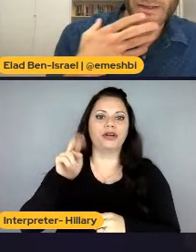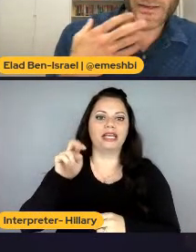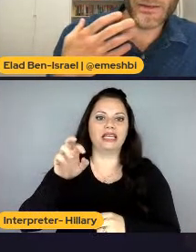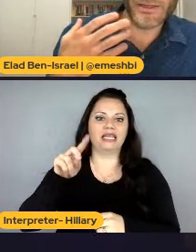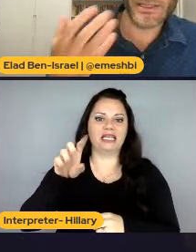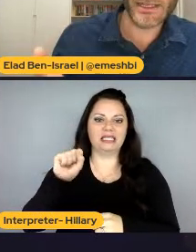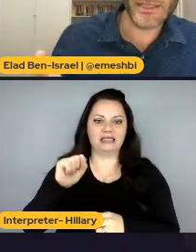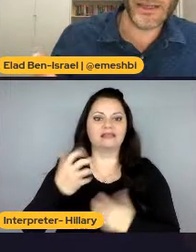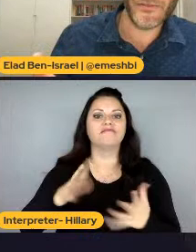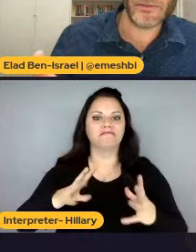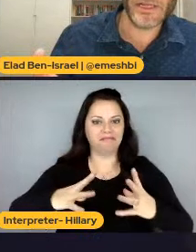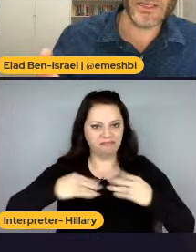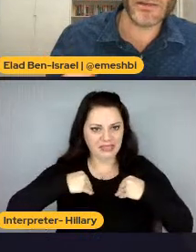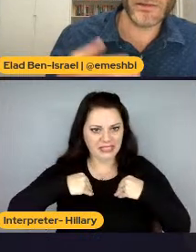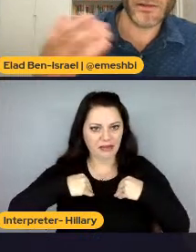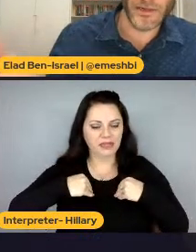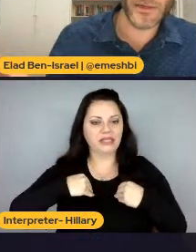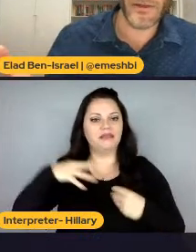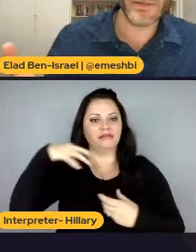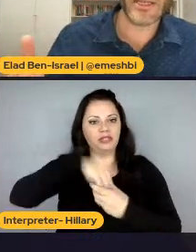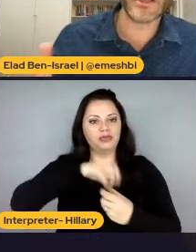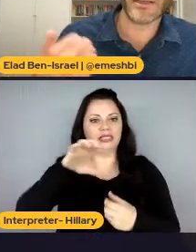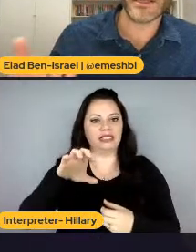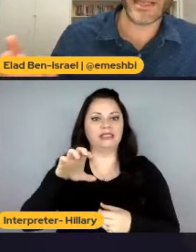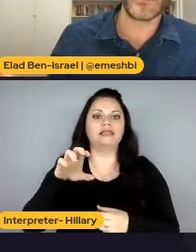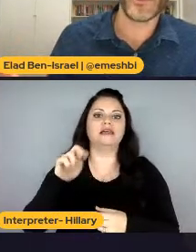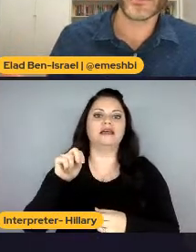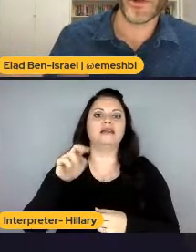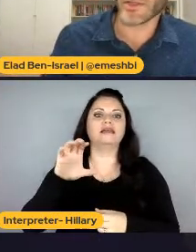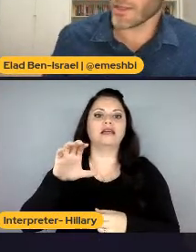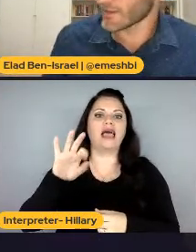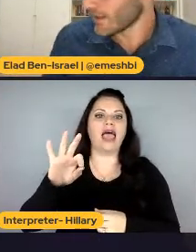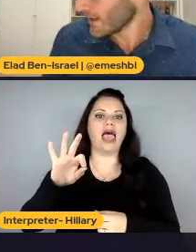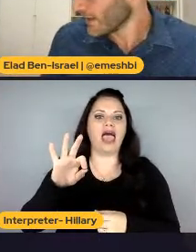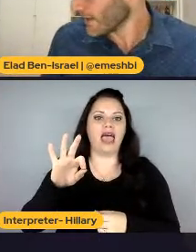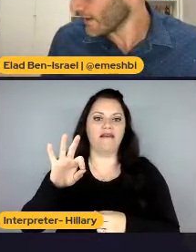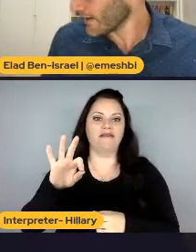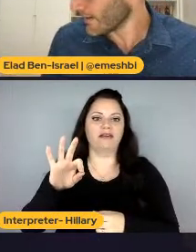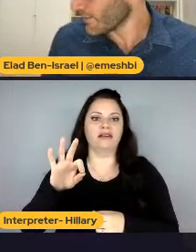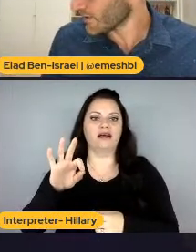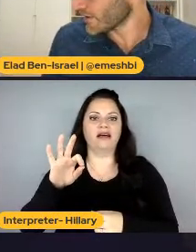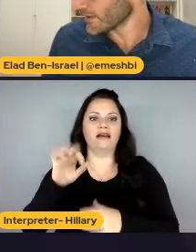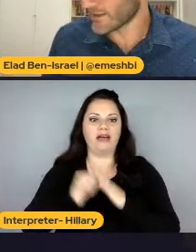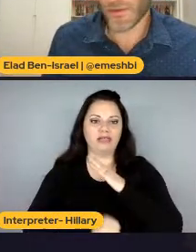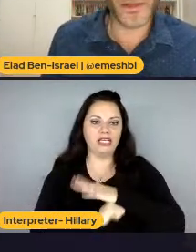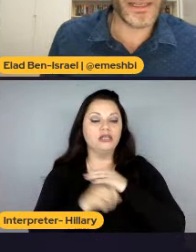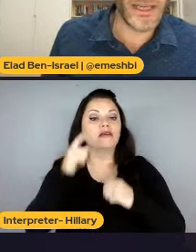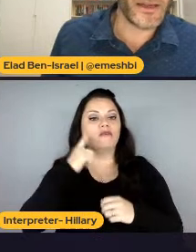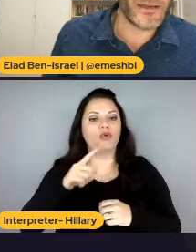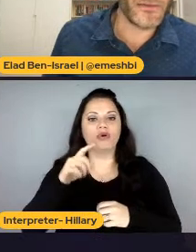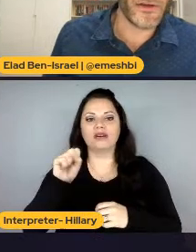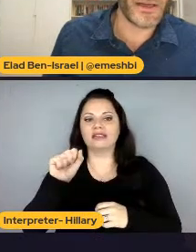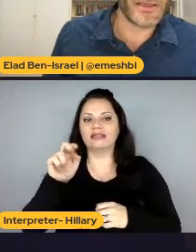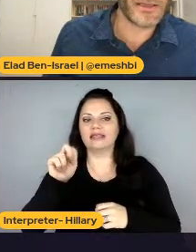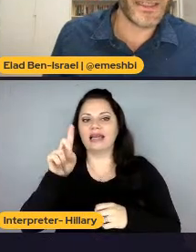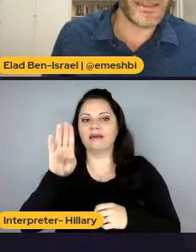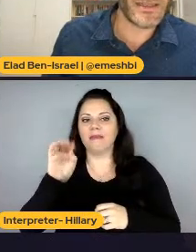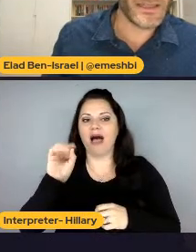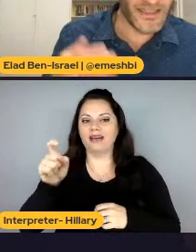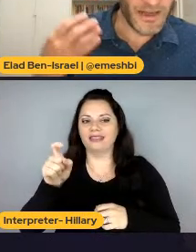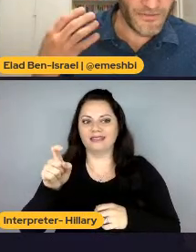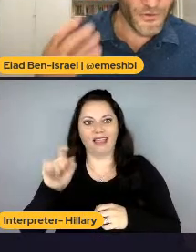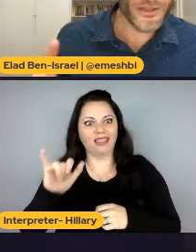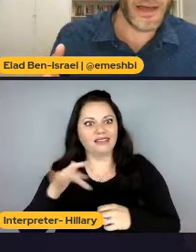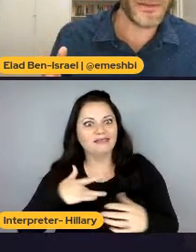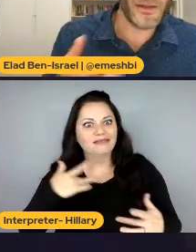of the year to the CNCF Foundation, to the Linux Foundation, as a sandbox project, which is extremely exciting for us.